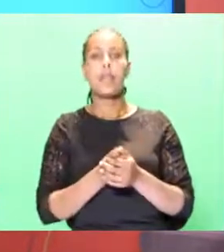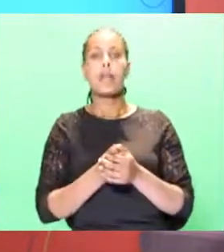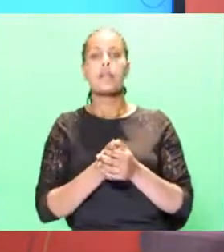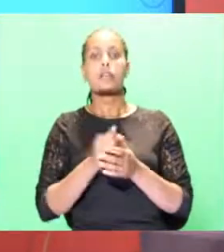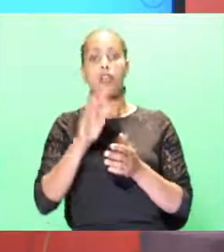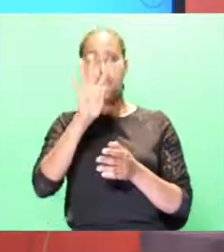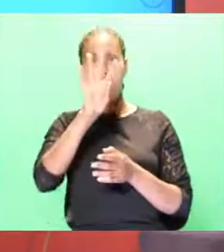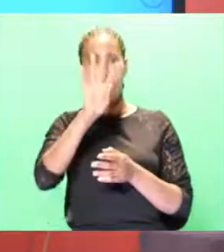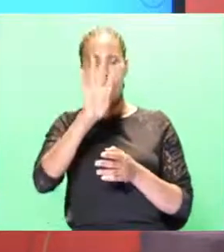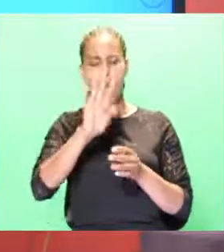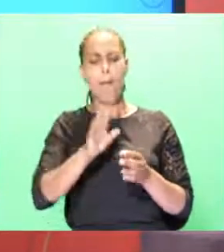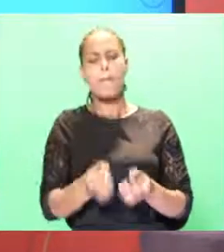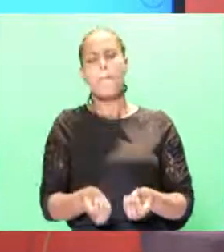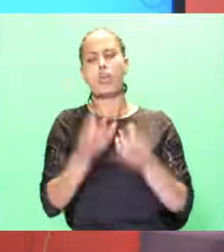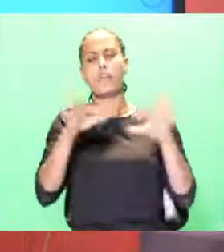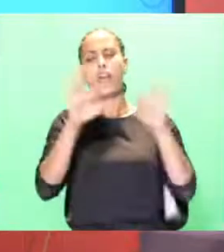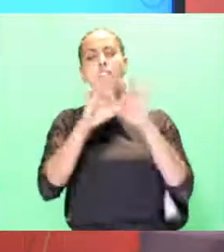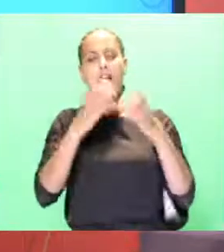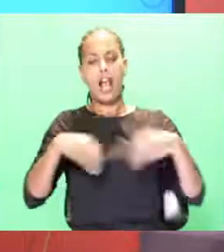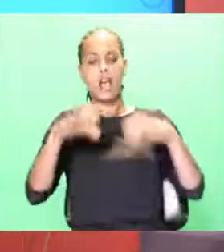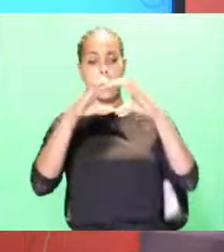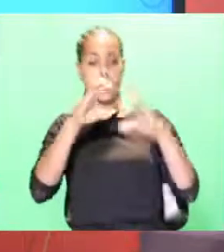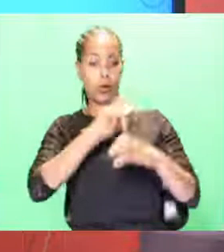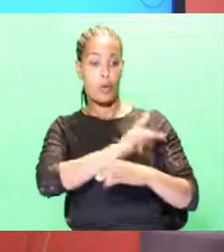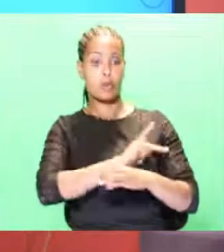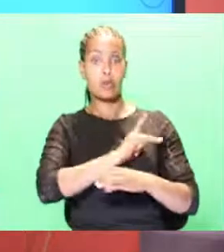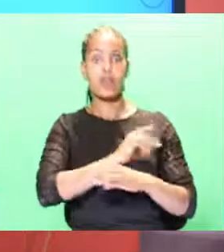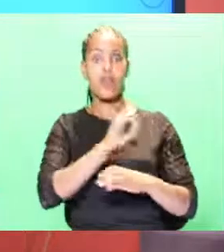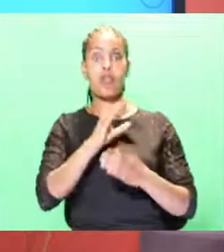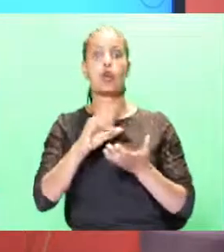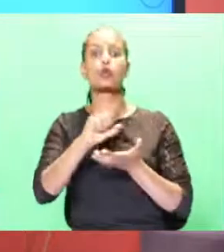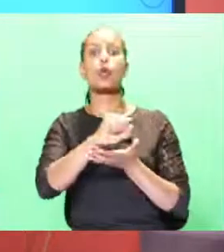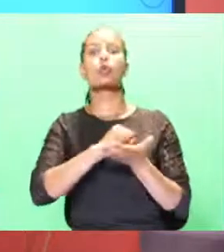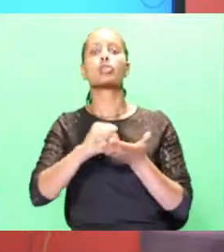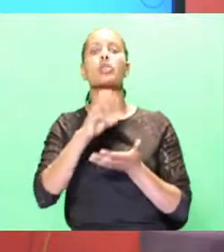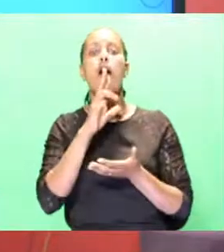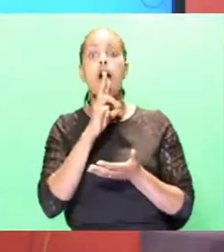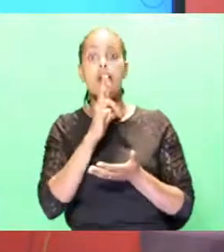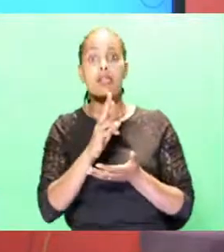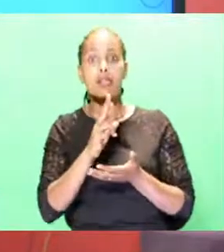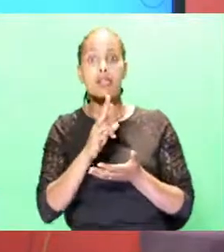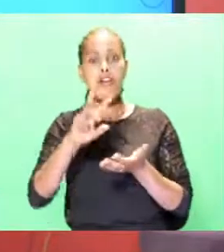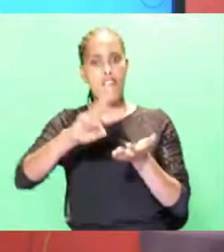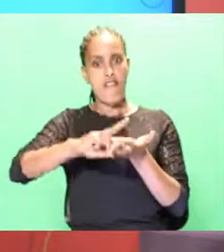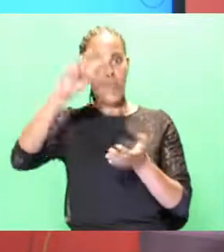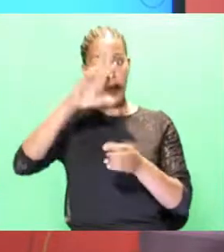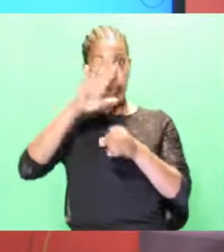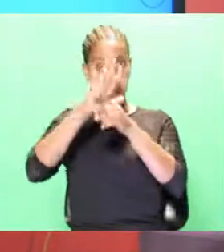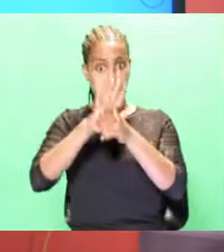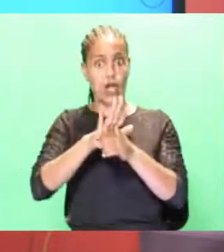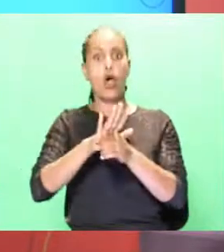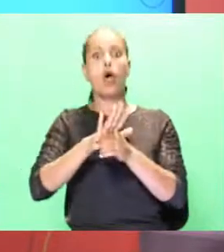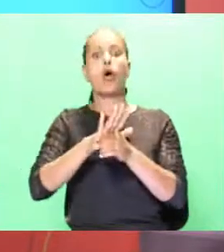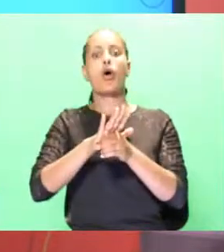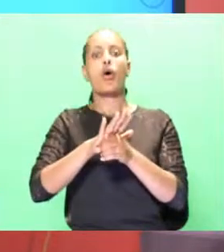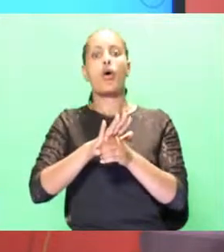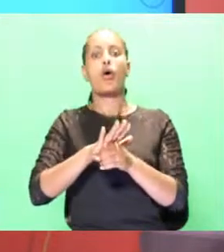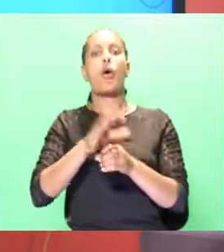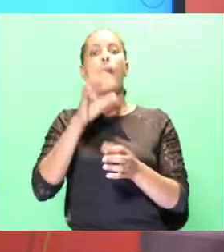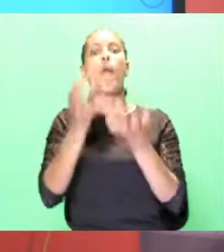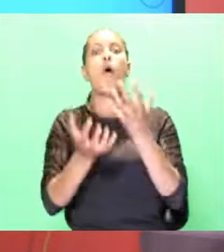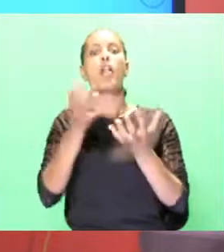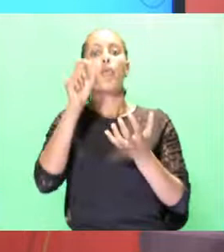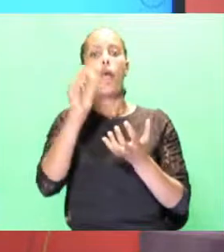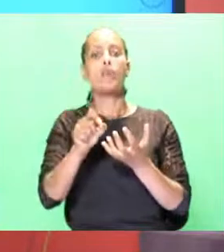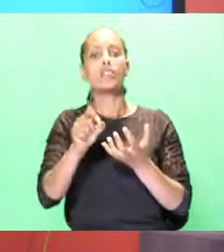The four most important Kaligati properties of a solutions are vapor pressure lowering,